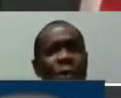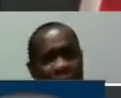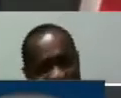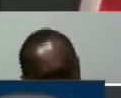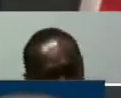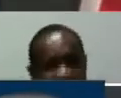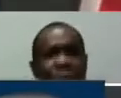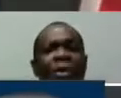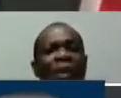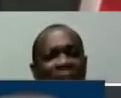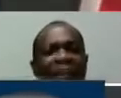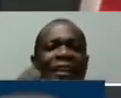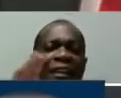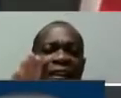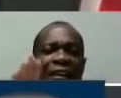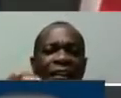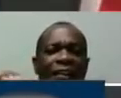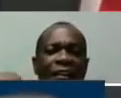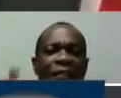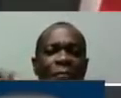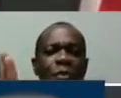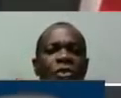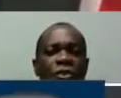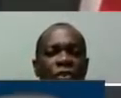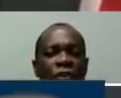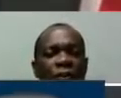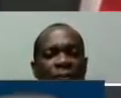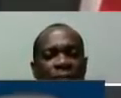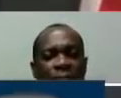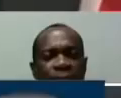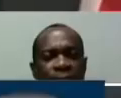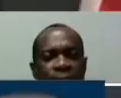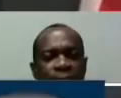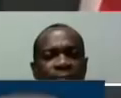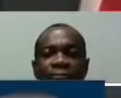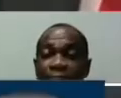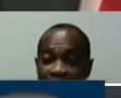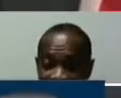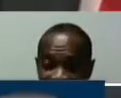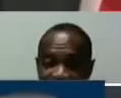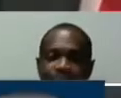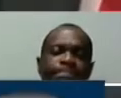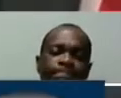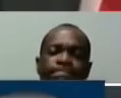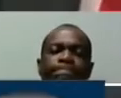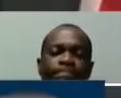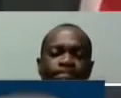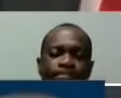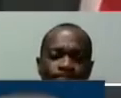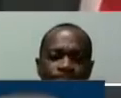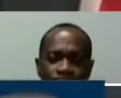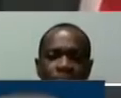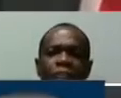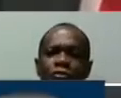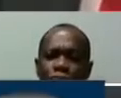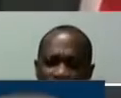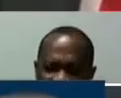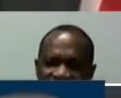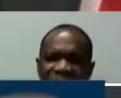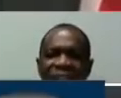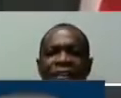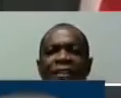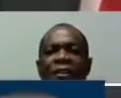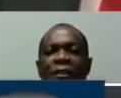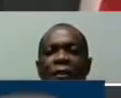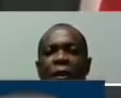booster. This is our way of responding to a virus that is killing people.